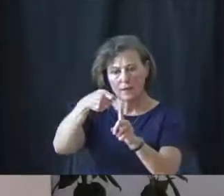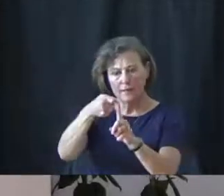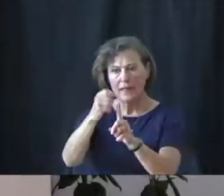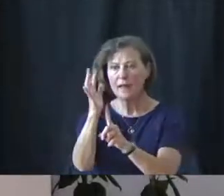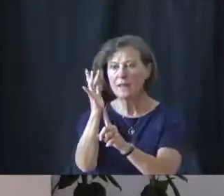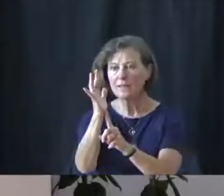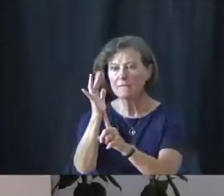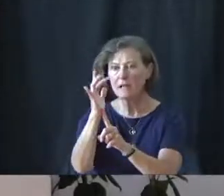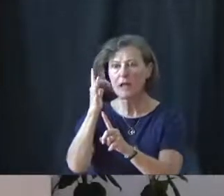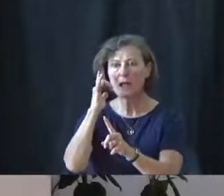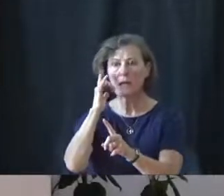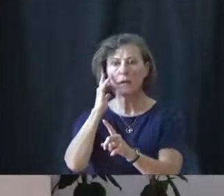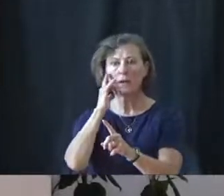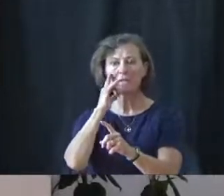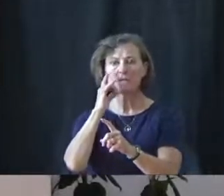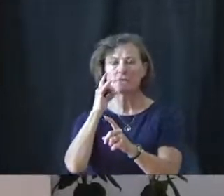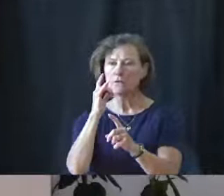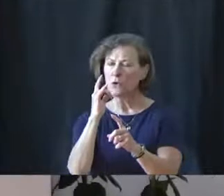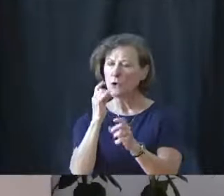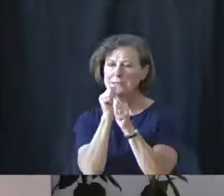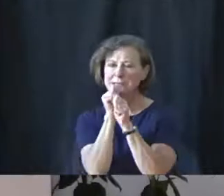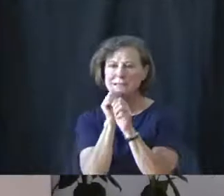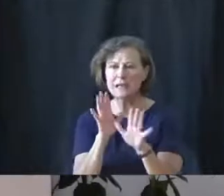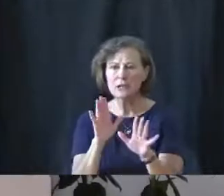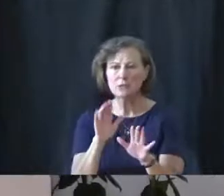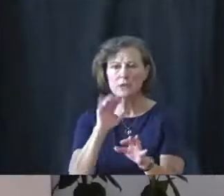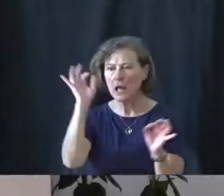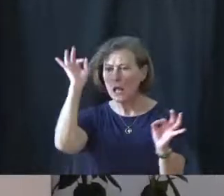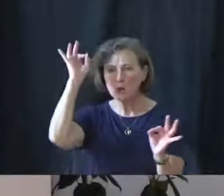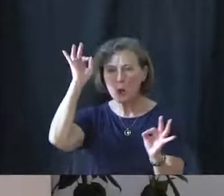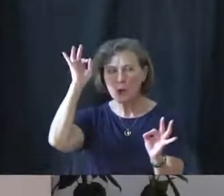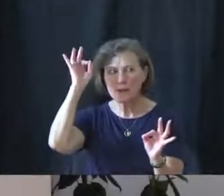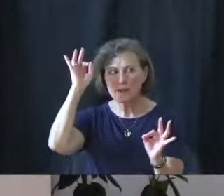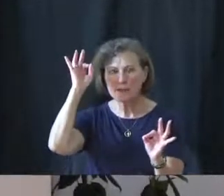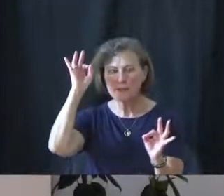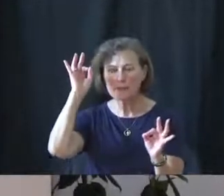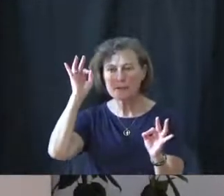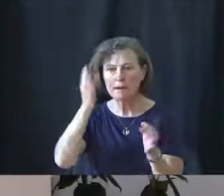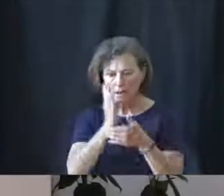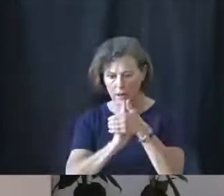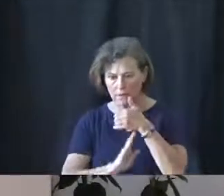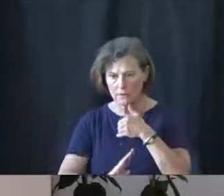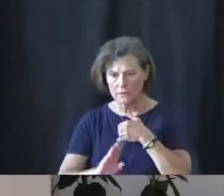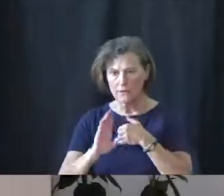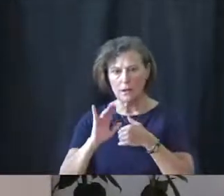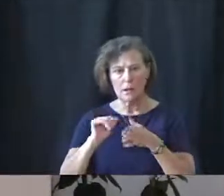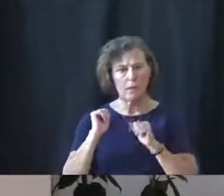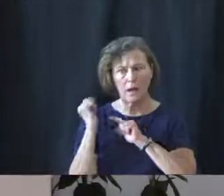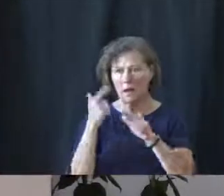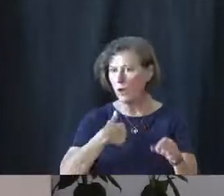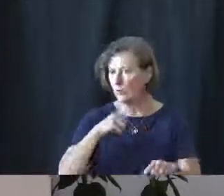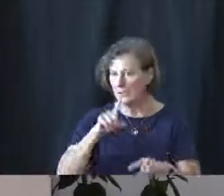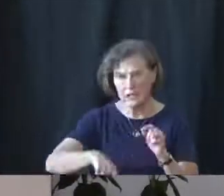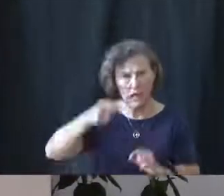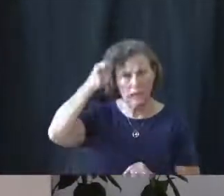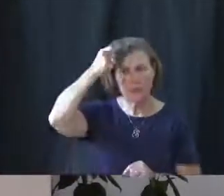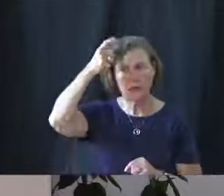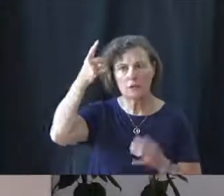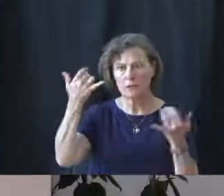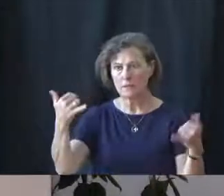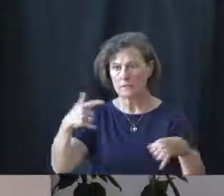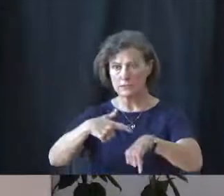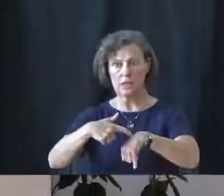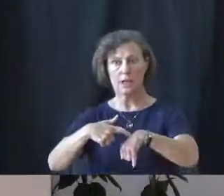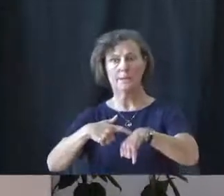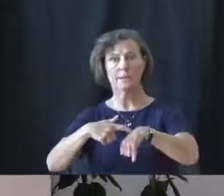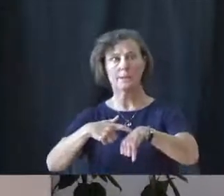the art of sacred unknowing. Humbled by all that we cannot fathom in this time,